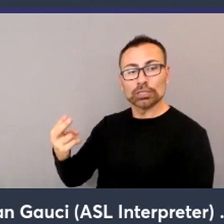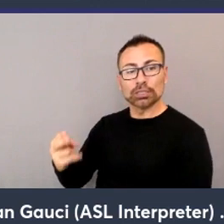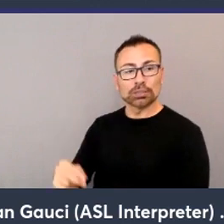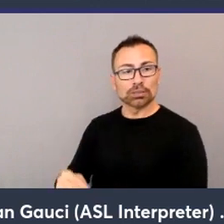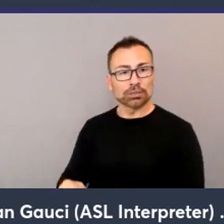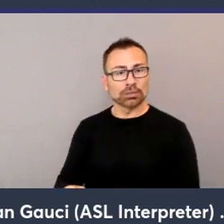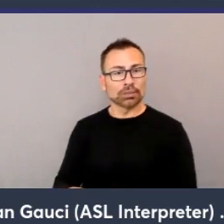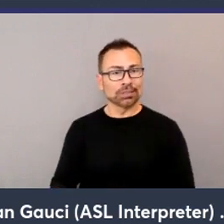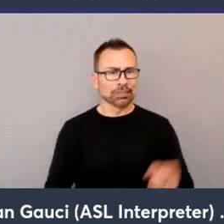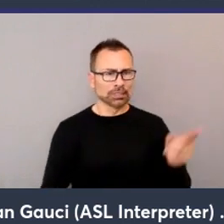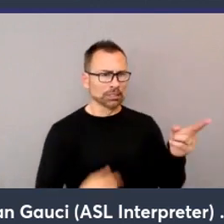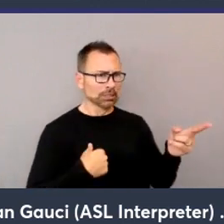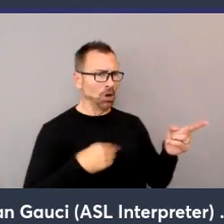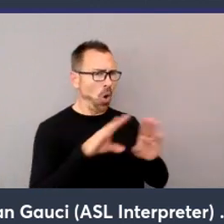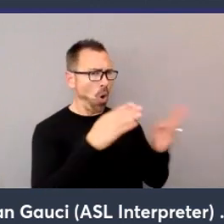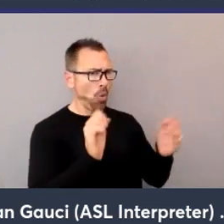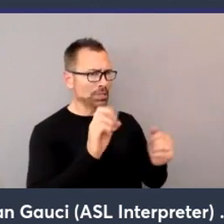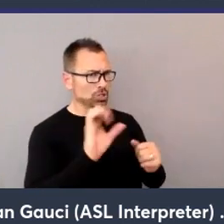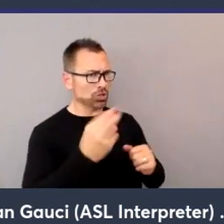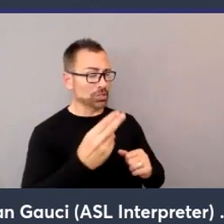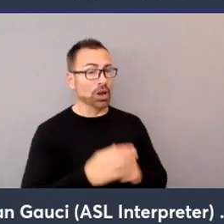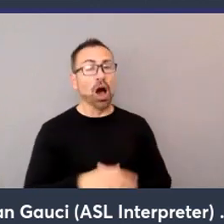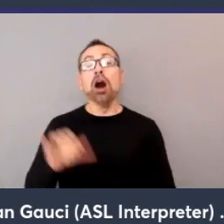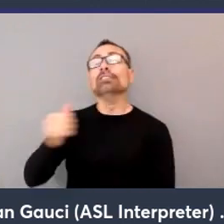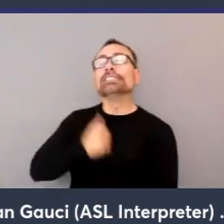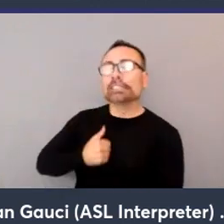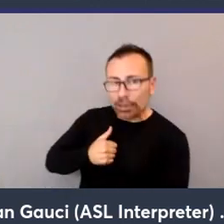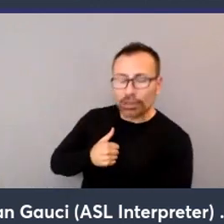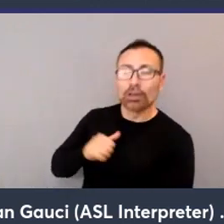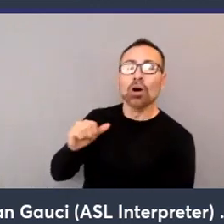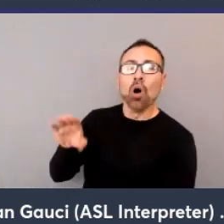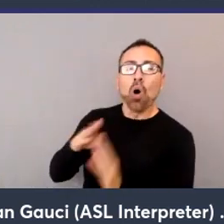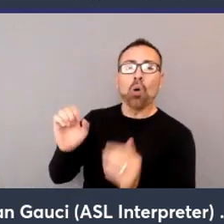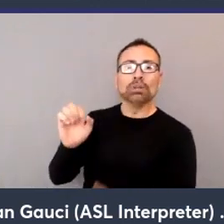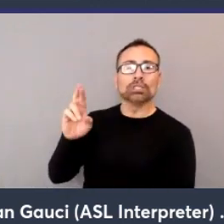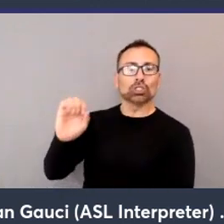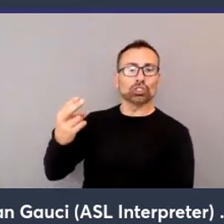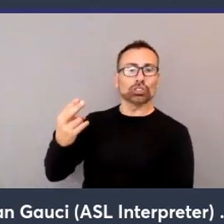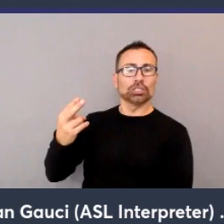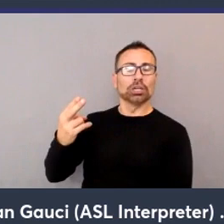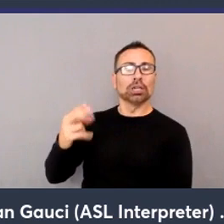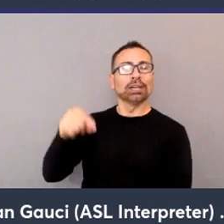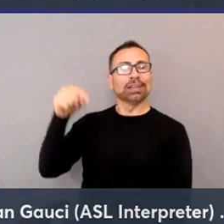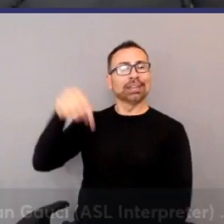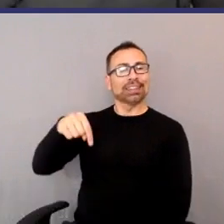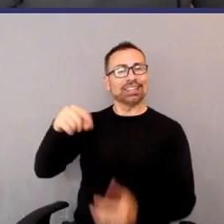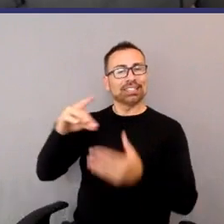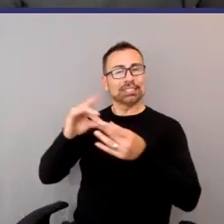OpenSearch, thank you. OpenSearch service. This question or this statement passed by.